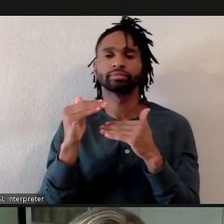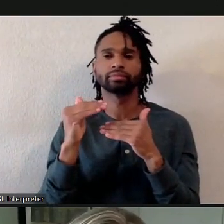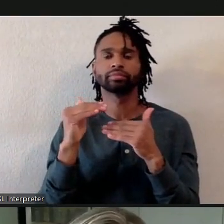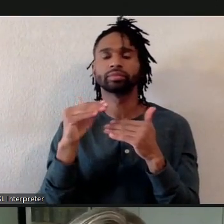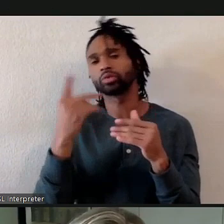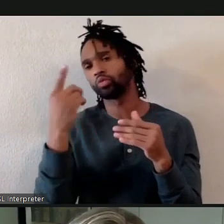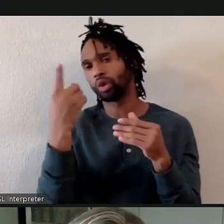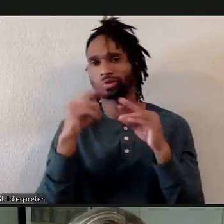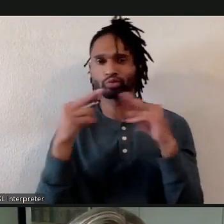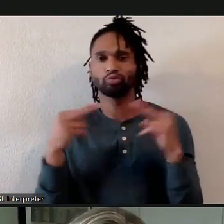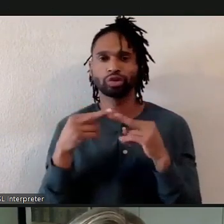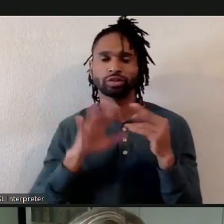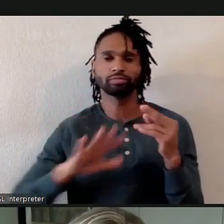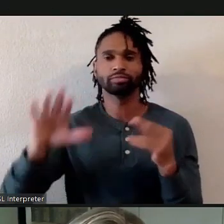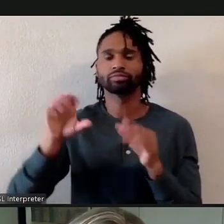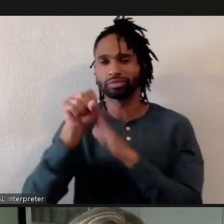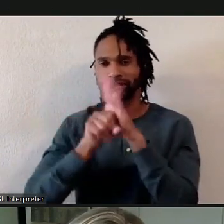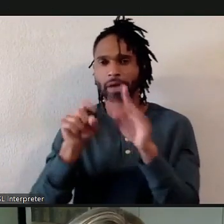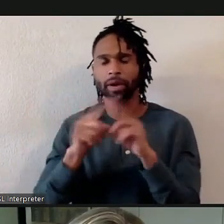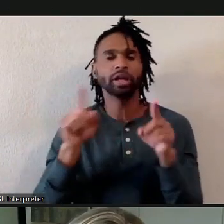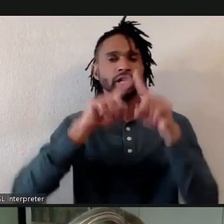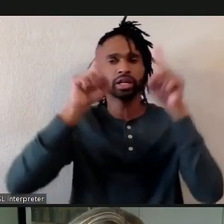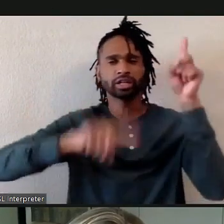although at varied intensities. Next.